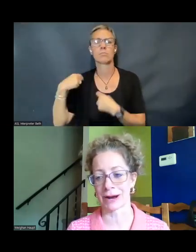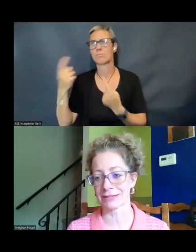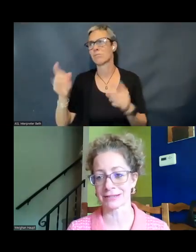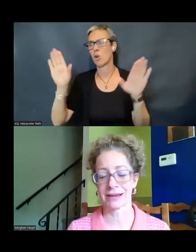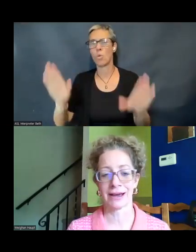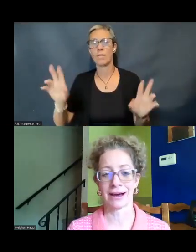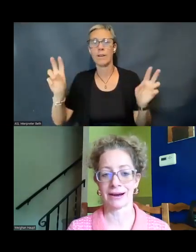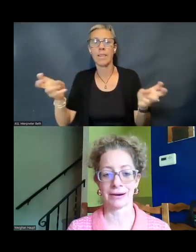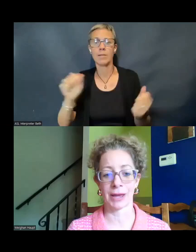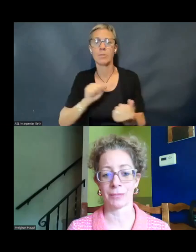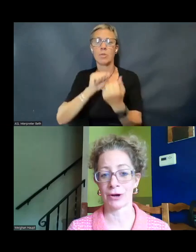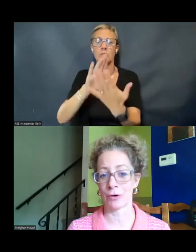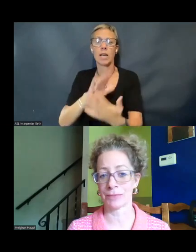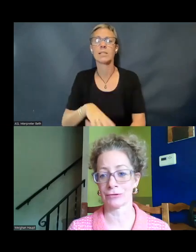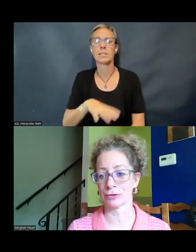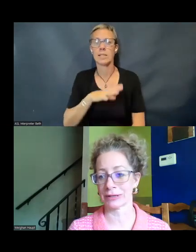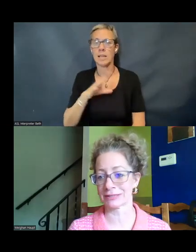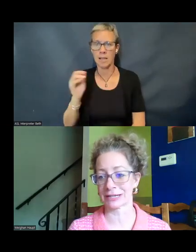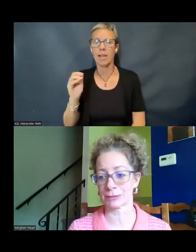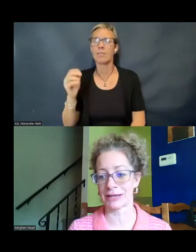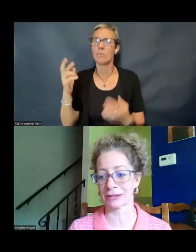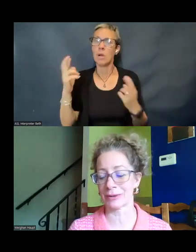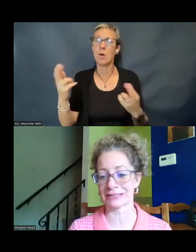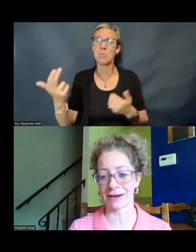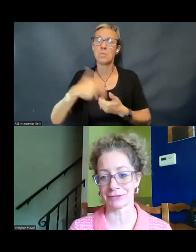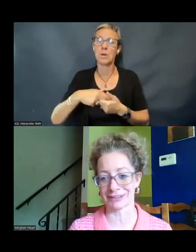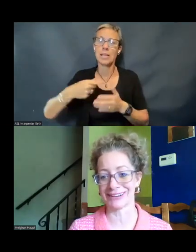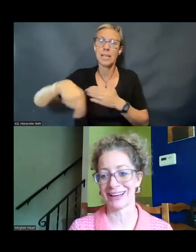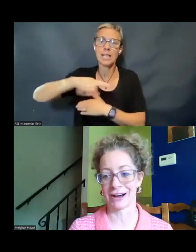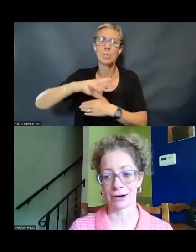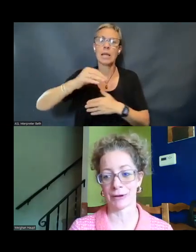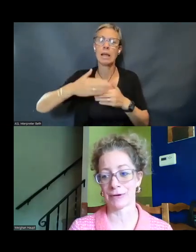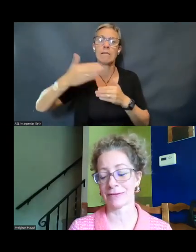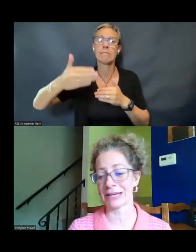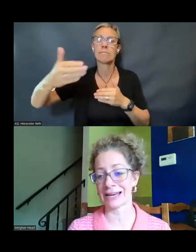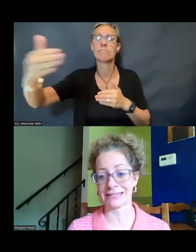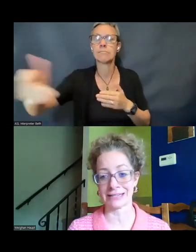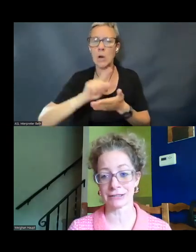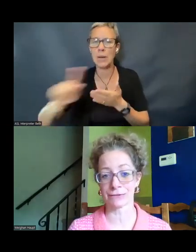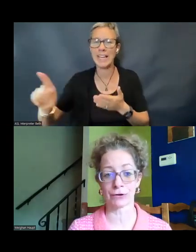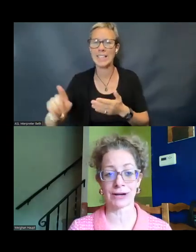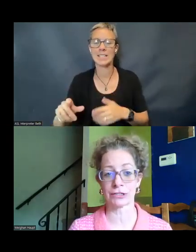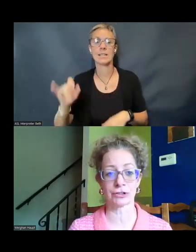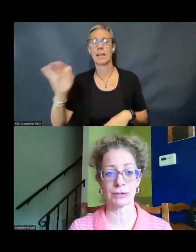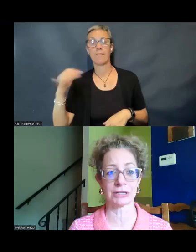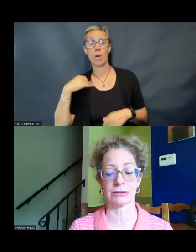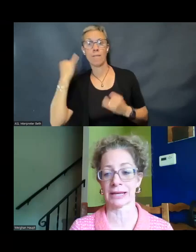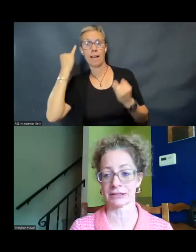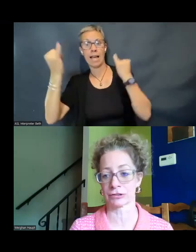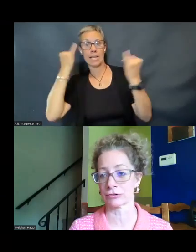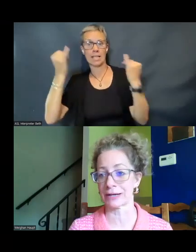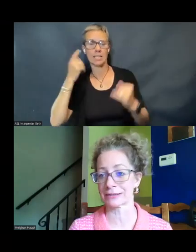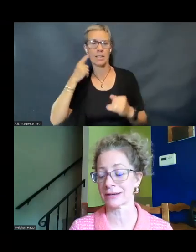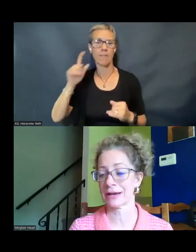to address. And we hope that you join us next week and the weeks after. If you have any ideas for crisis jams that